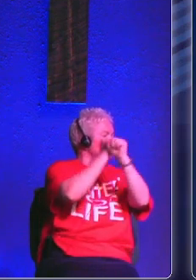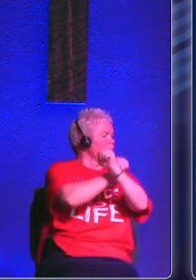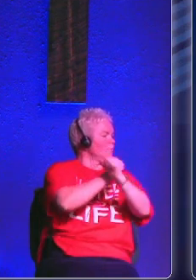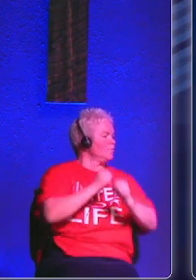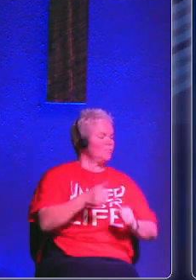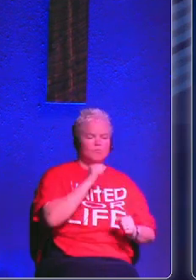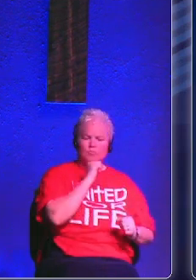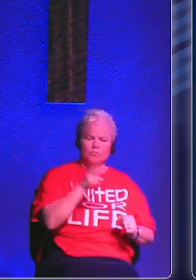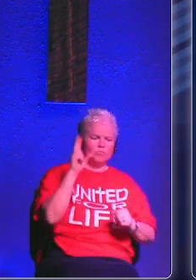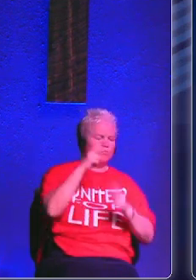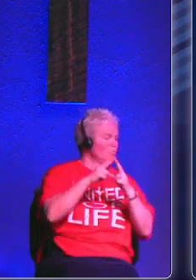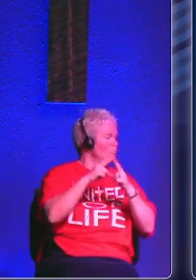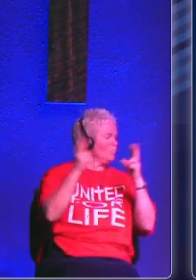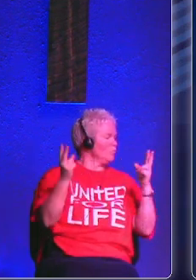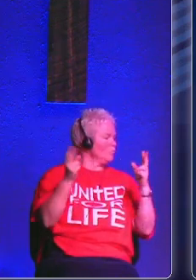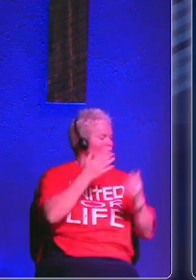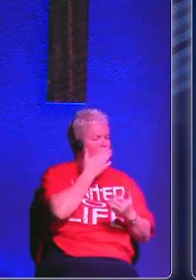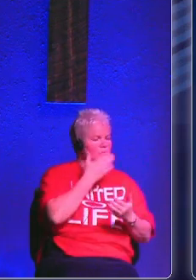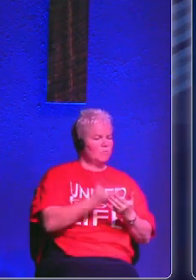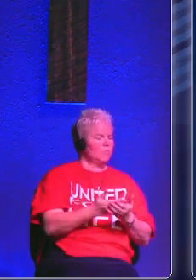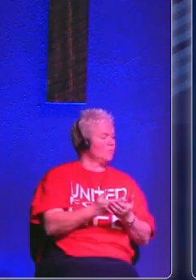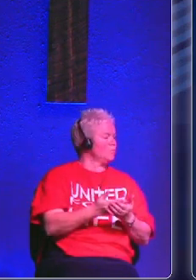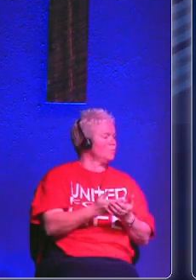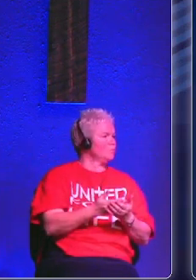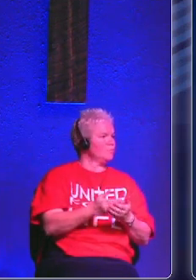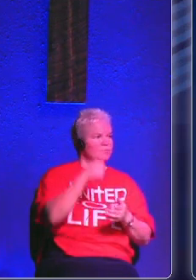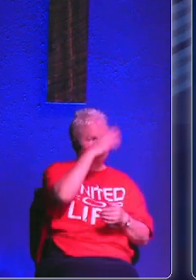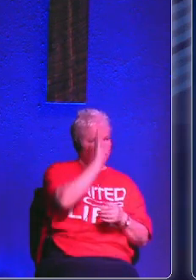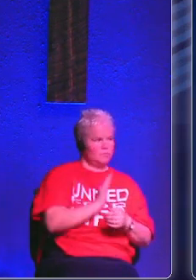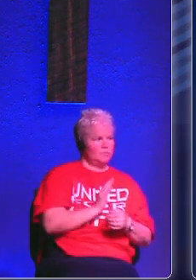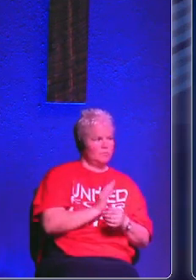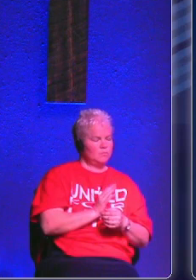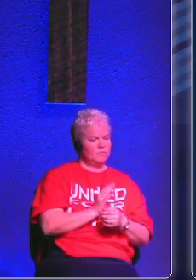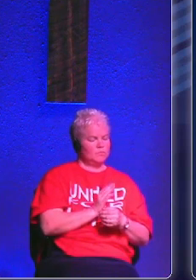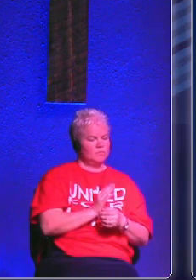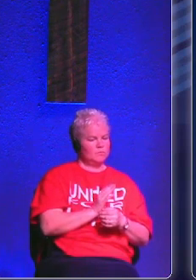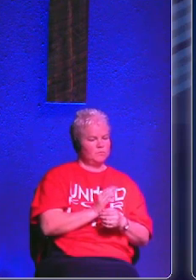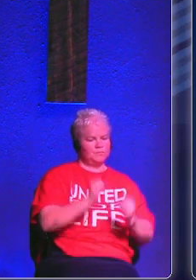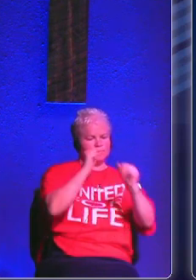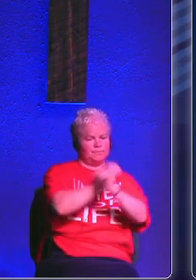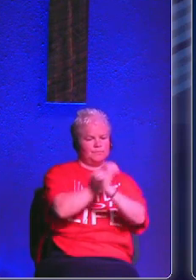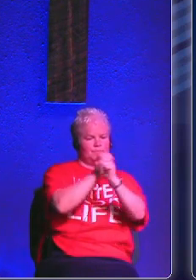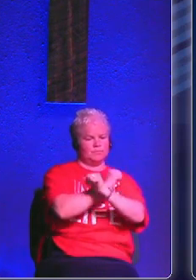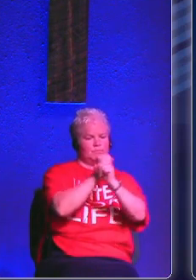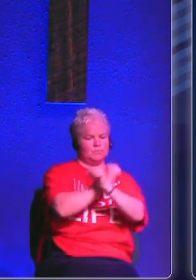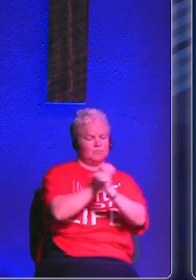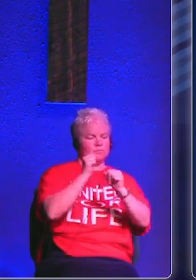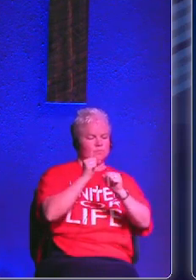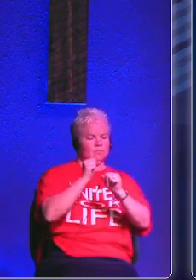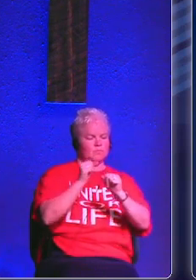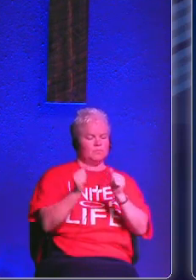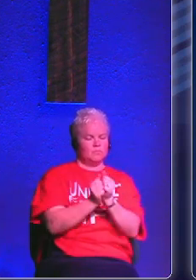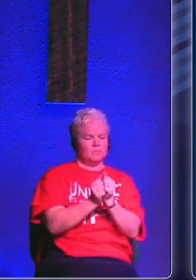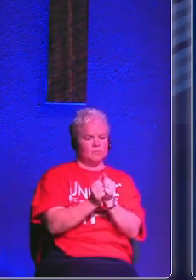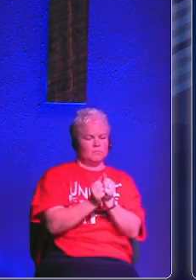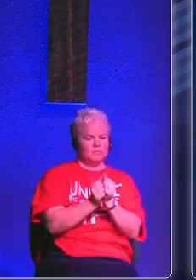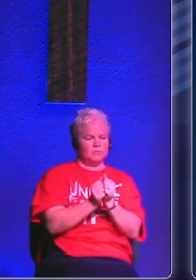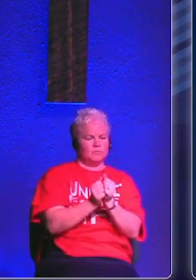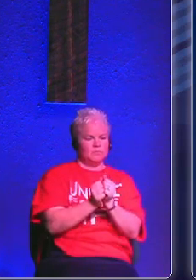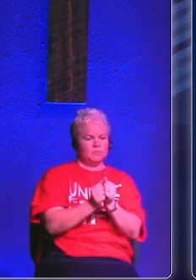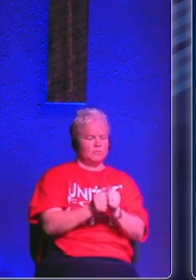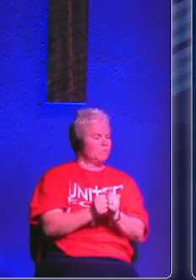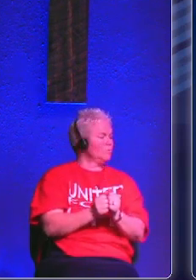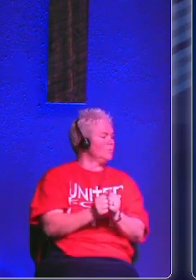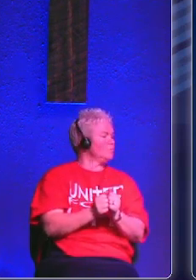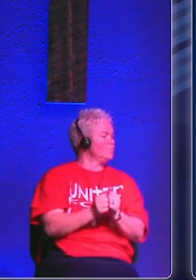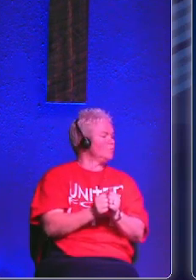go very good for them. God wasn't going to allow them to go in. God wasn't going to fight with them. Without a doubt,